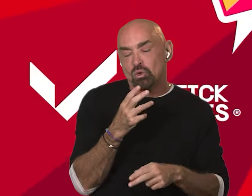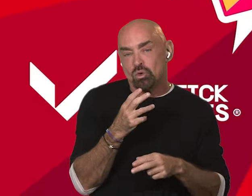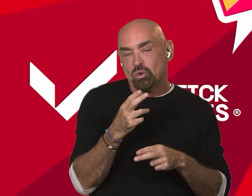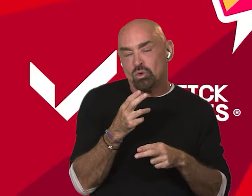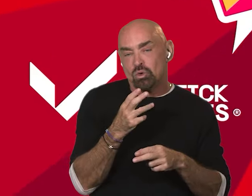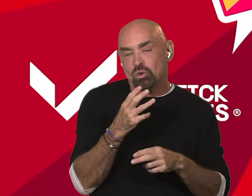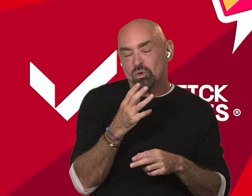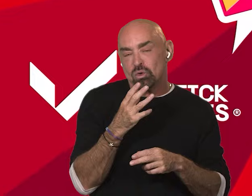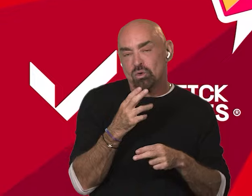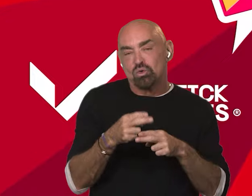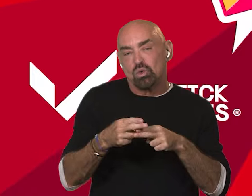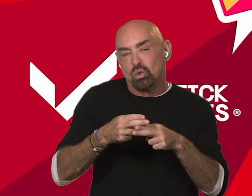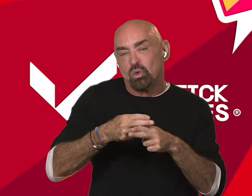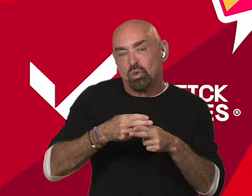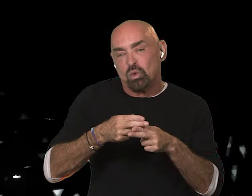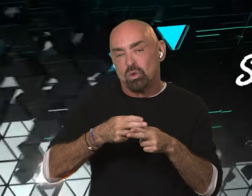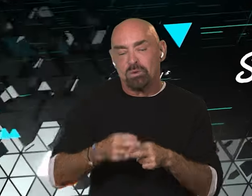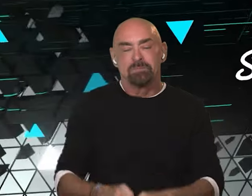lists.